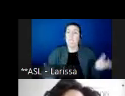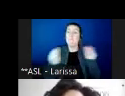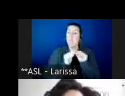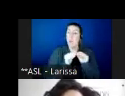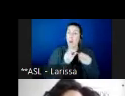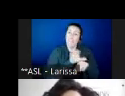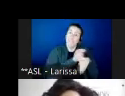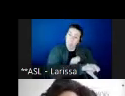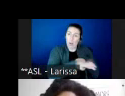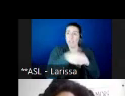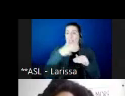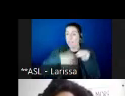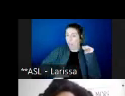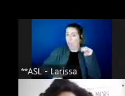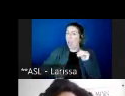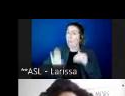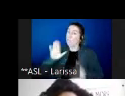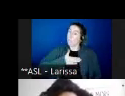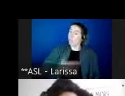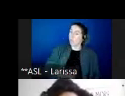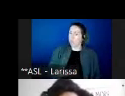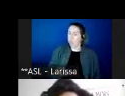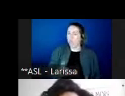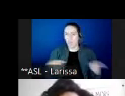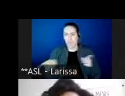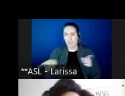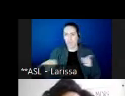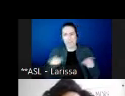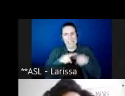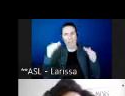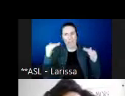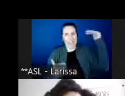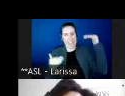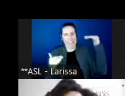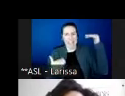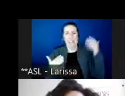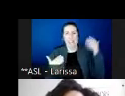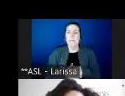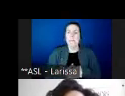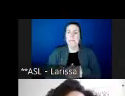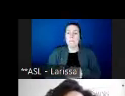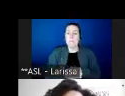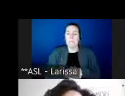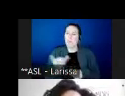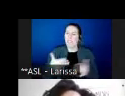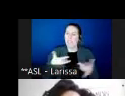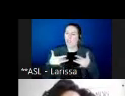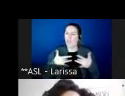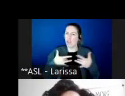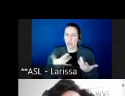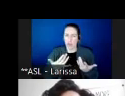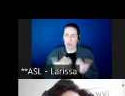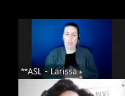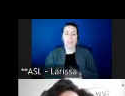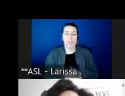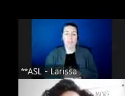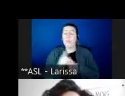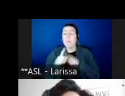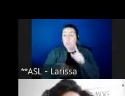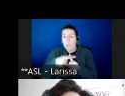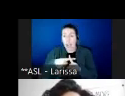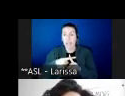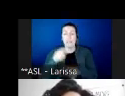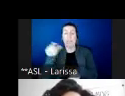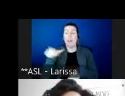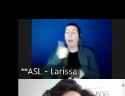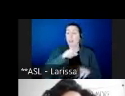than voluntary care under the Act. And again, this is concerning, but also more so concerning because of other reports,